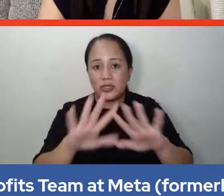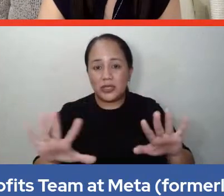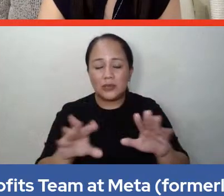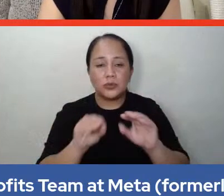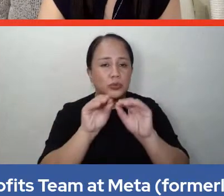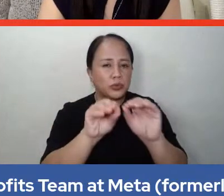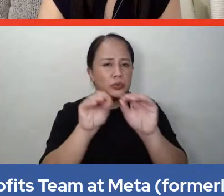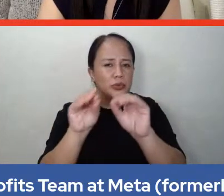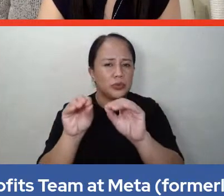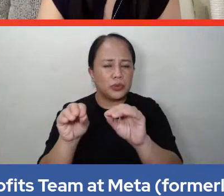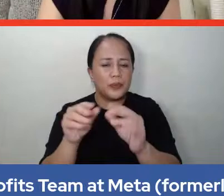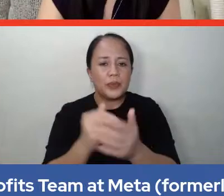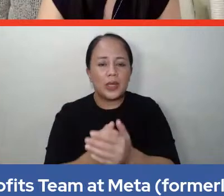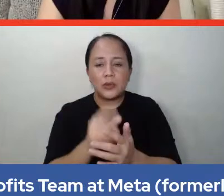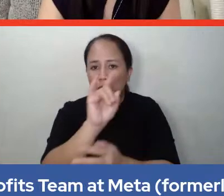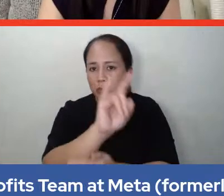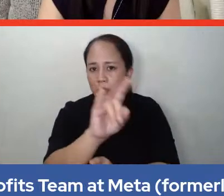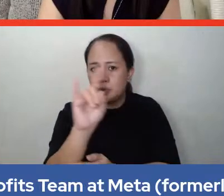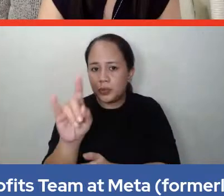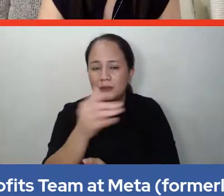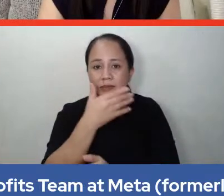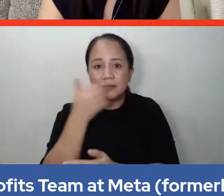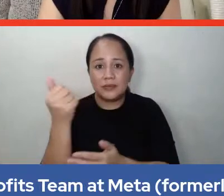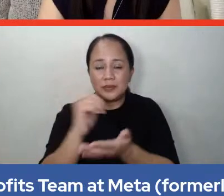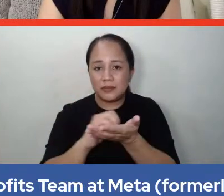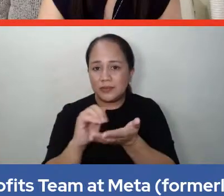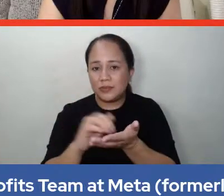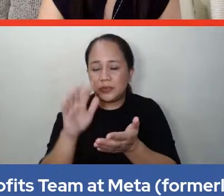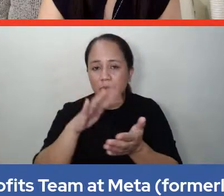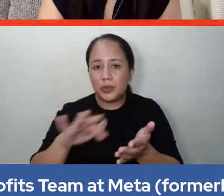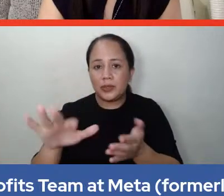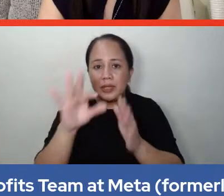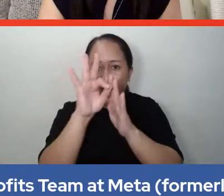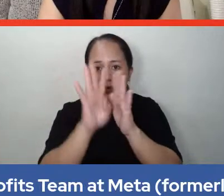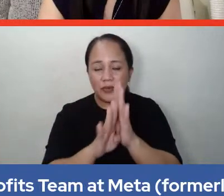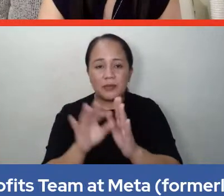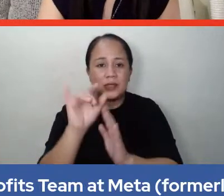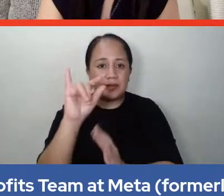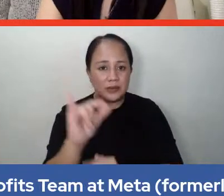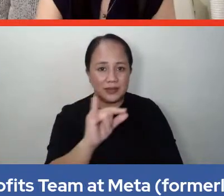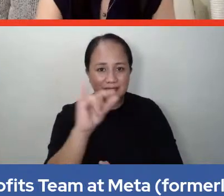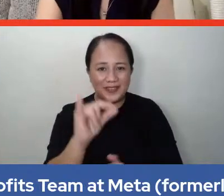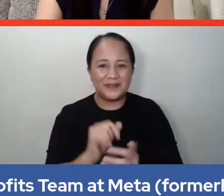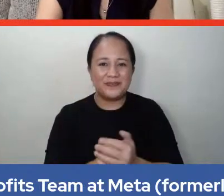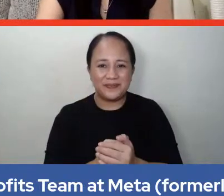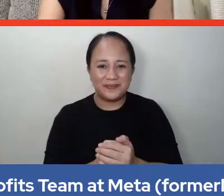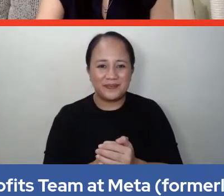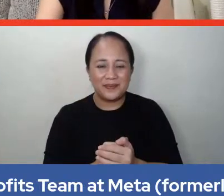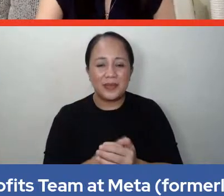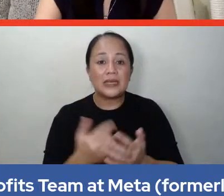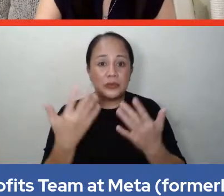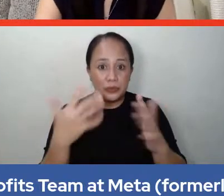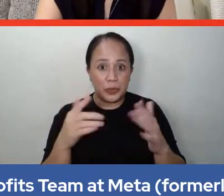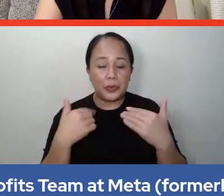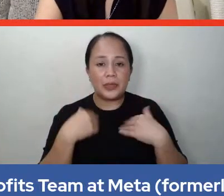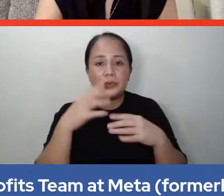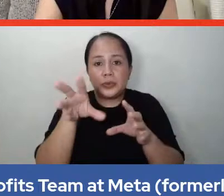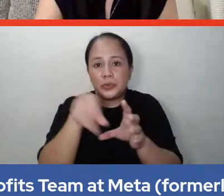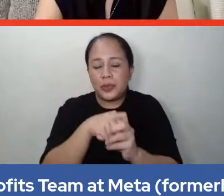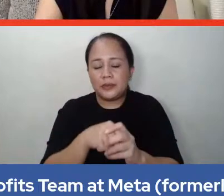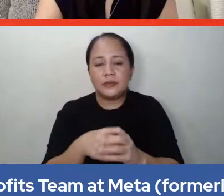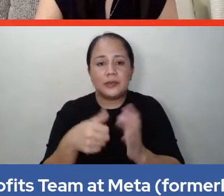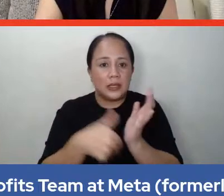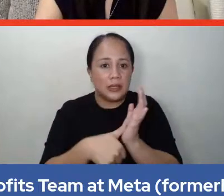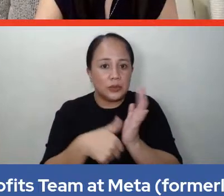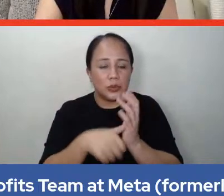educate them on advertising best practices across Facebook and Instagram. She has also been involved in election